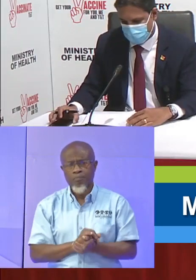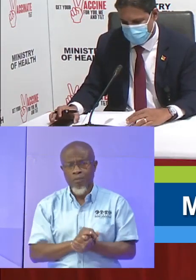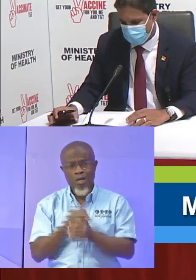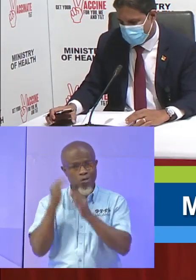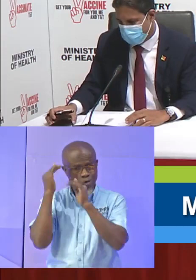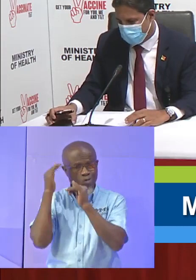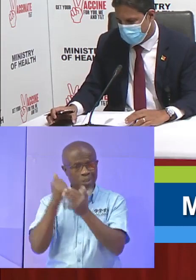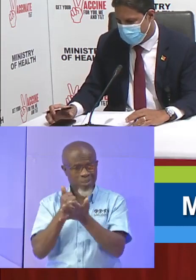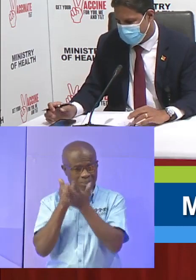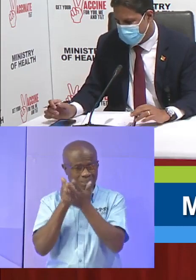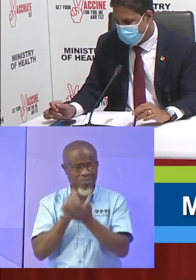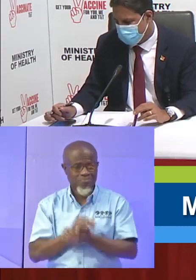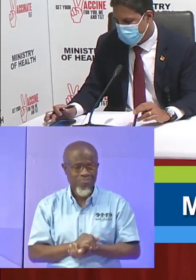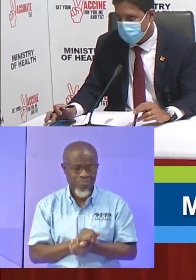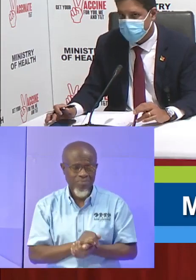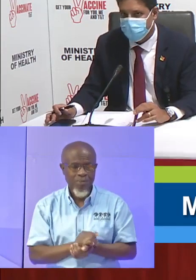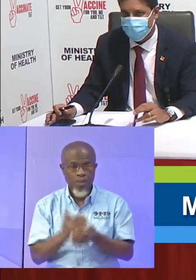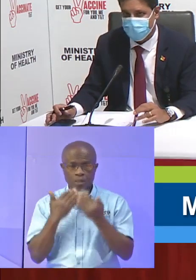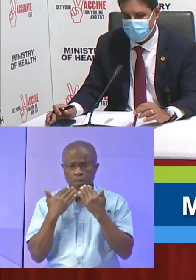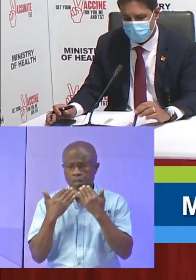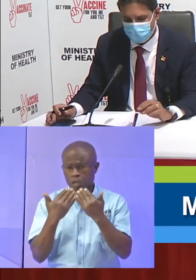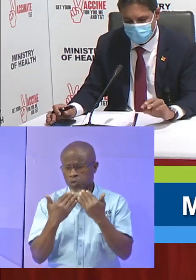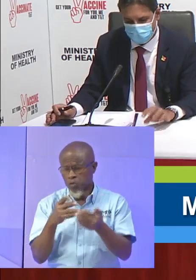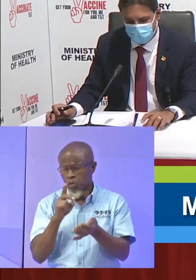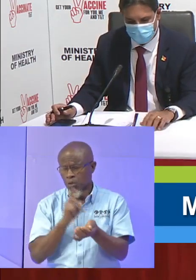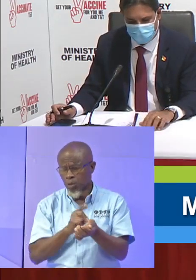Extavor. And we move to